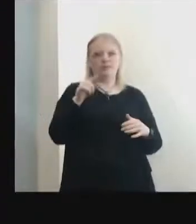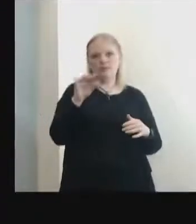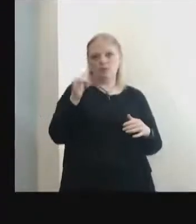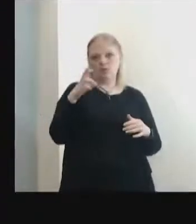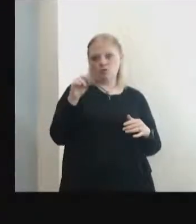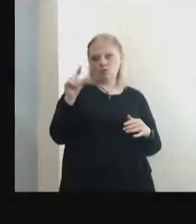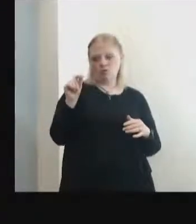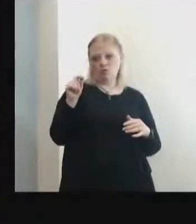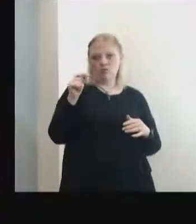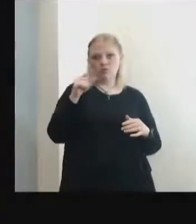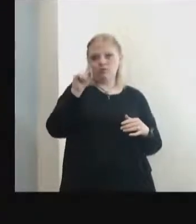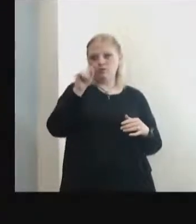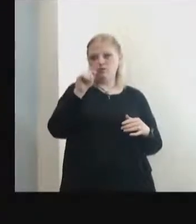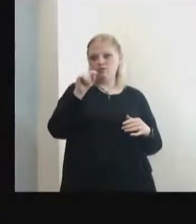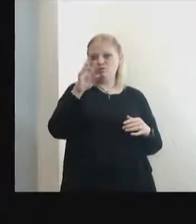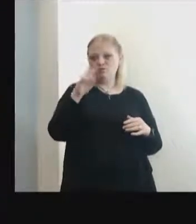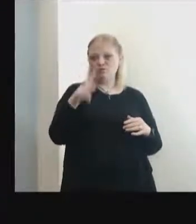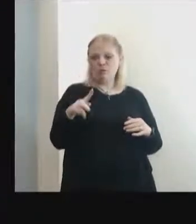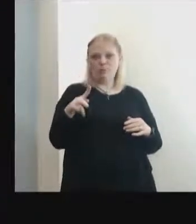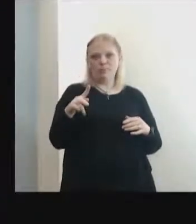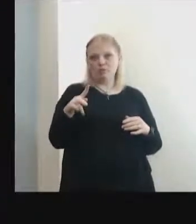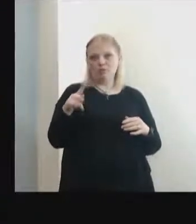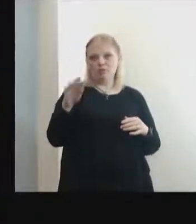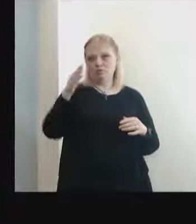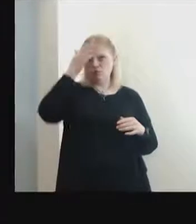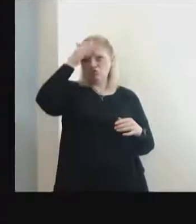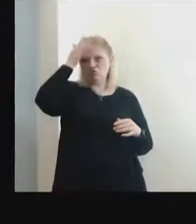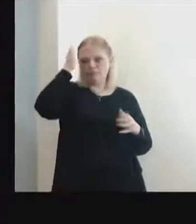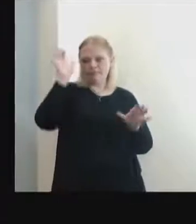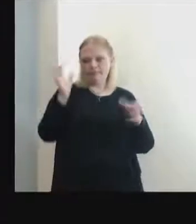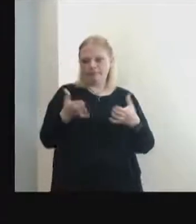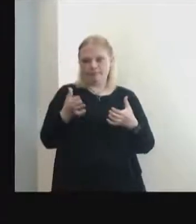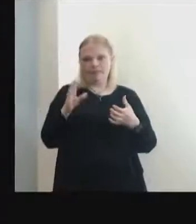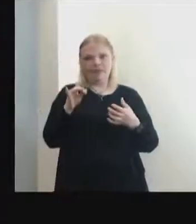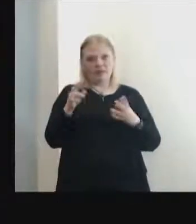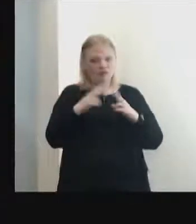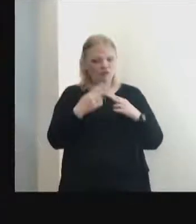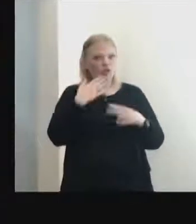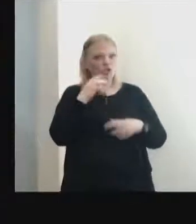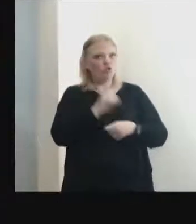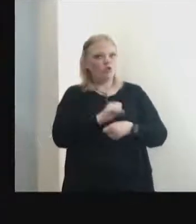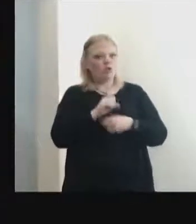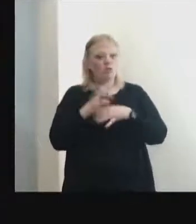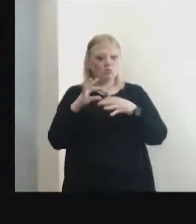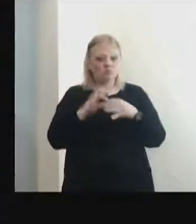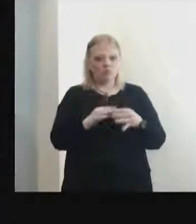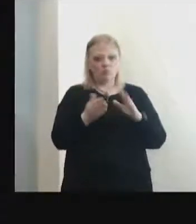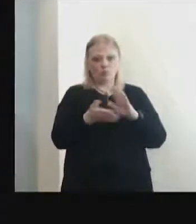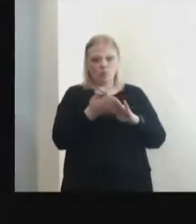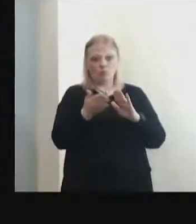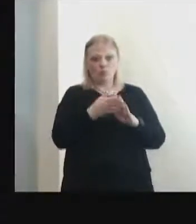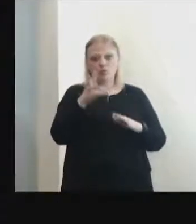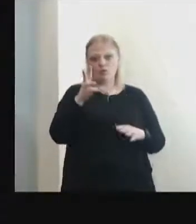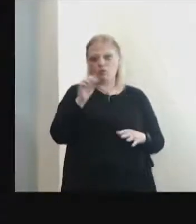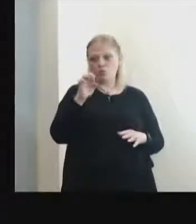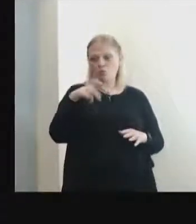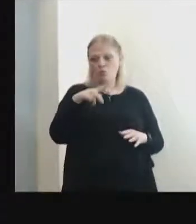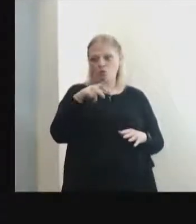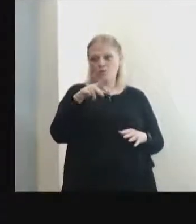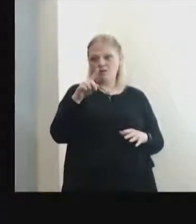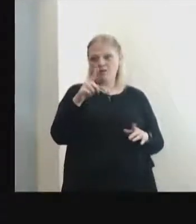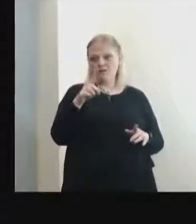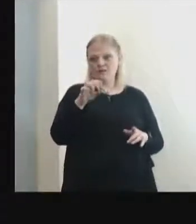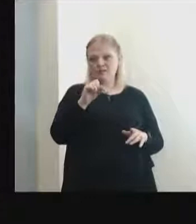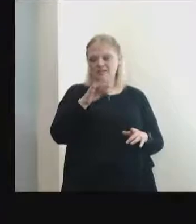basically tying the hands of the CDC. The Trump administration did a very good job with regards to Operation Warp Speed, but they did a horrible job